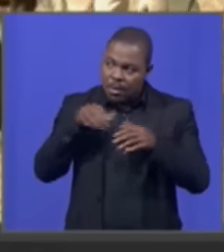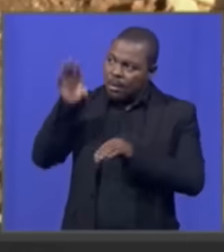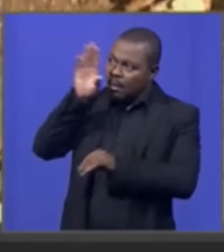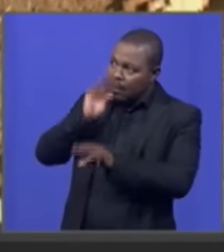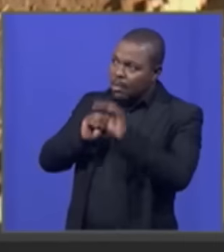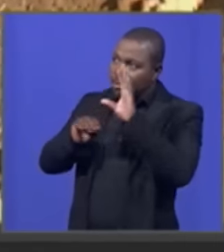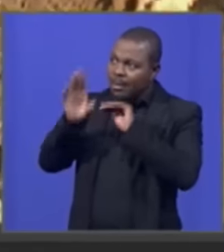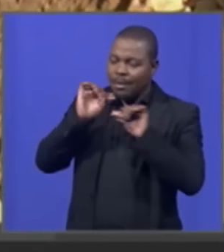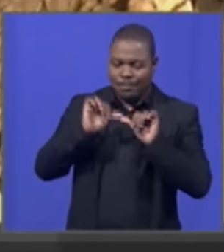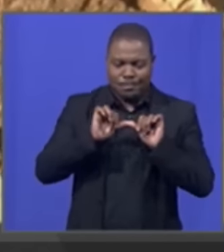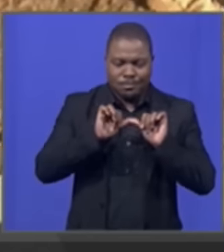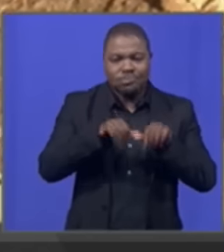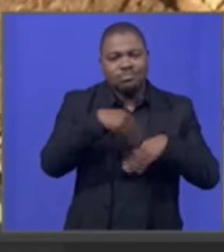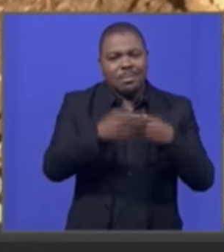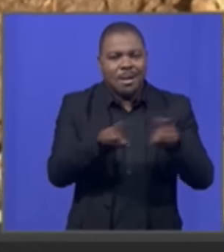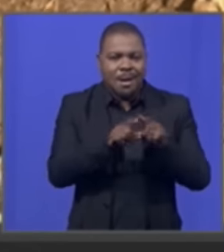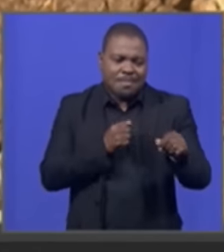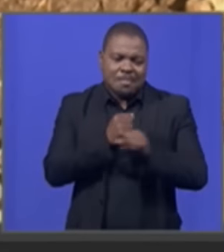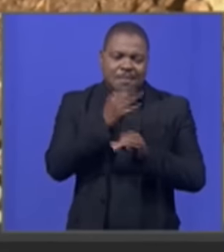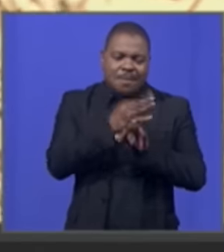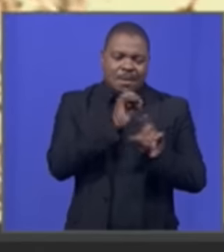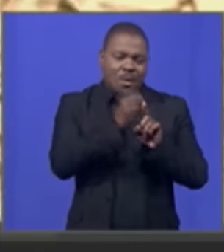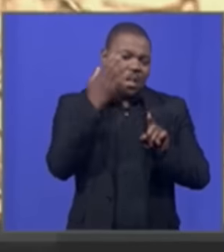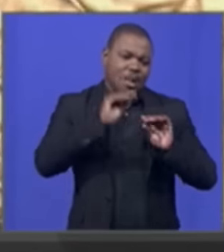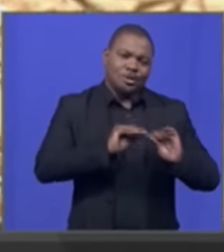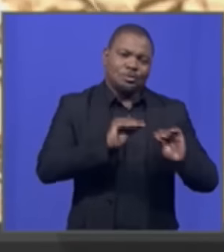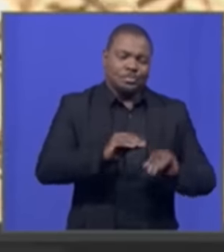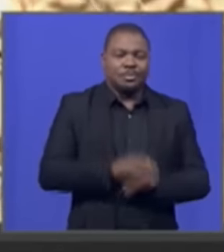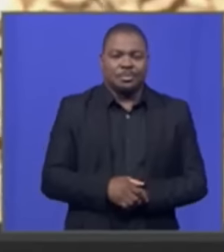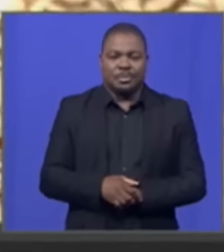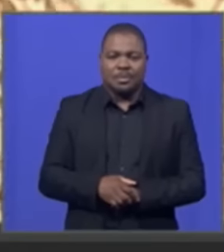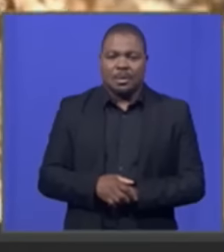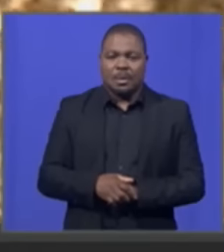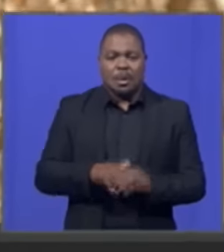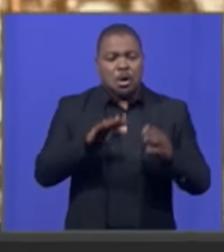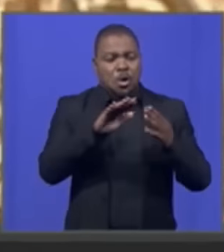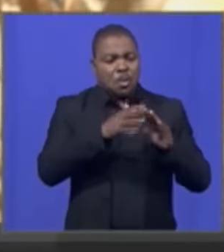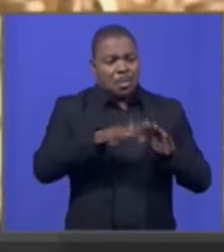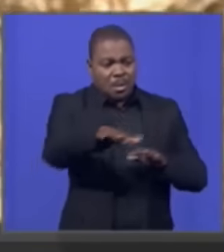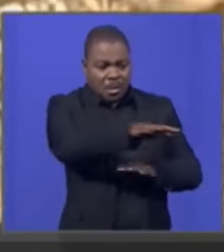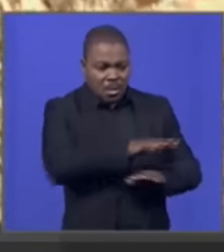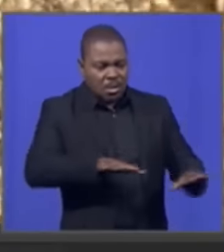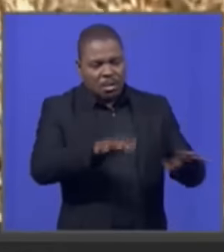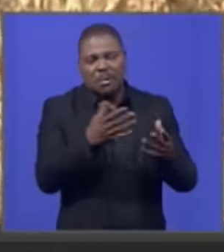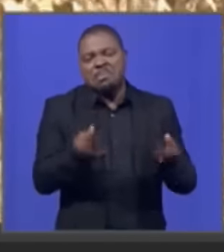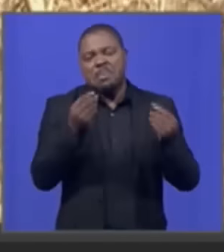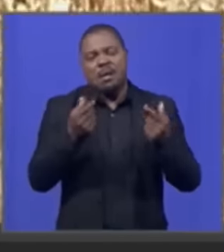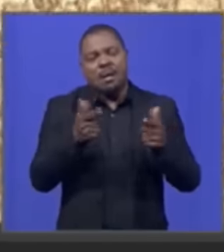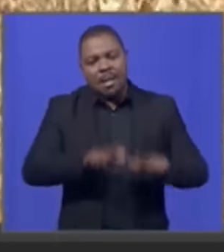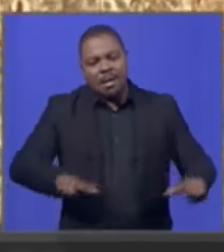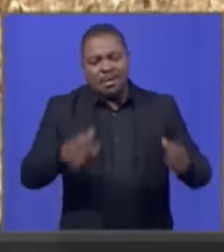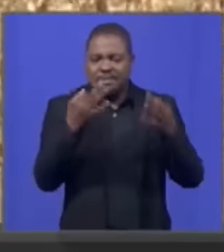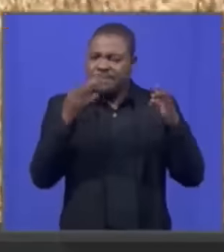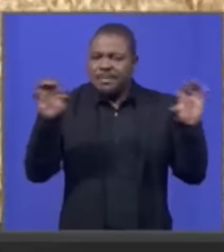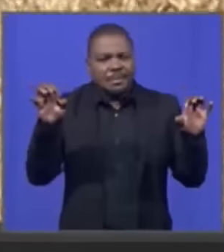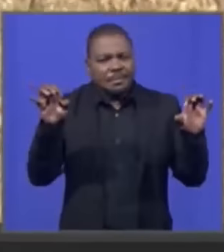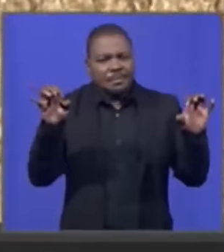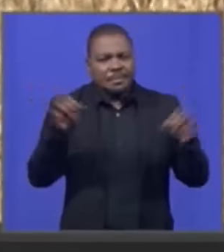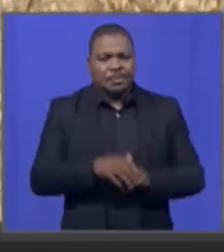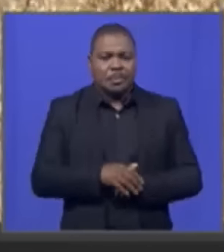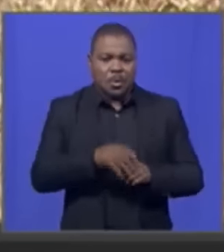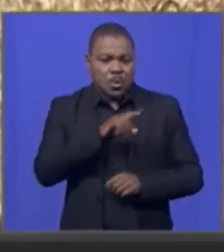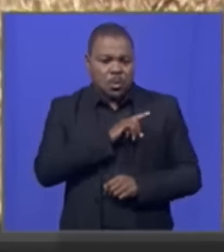ba tshwerehela ka mokgo gautata a bona ba rute ka teng. Lefatshe la morafe le re bolelwa baagi ntle le tuelo kwa kgaolong eno.